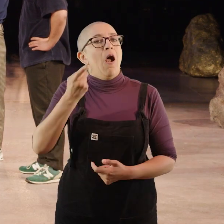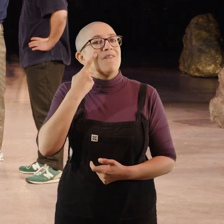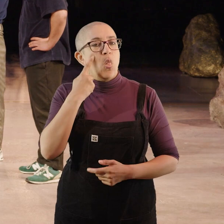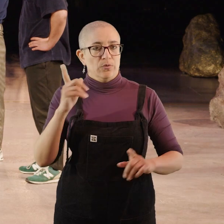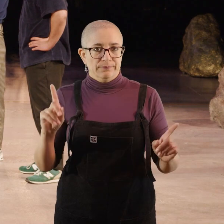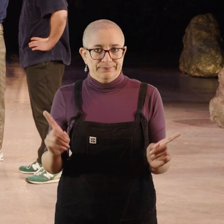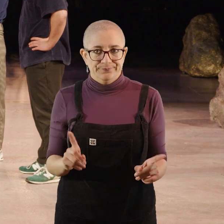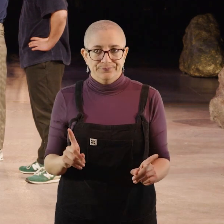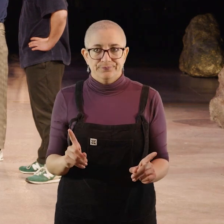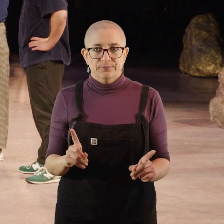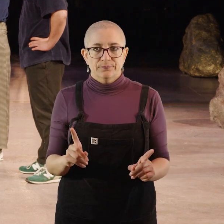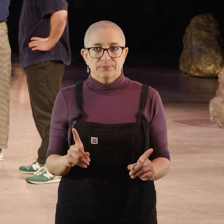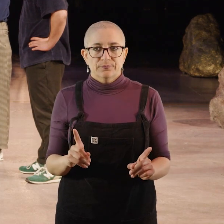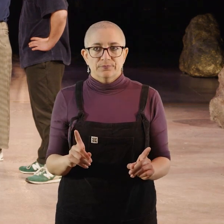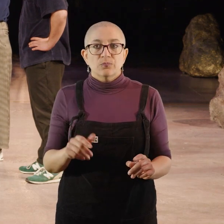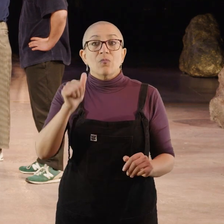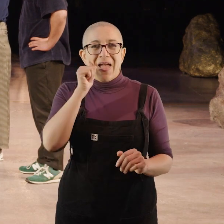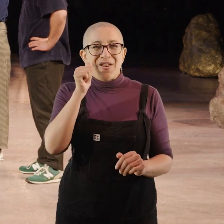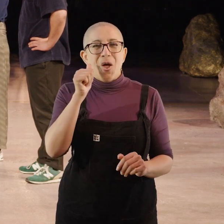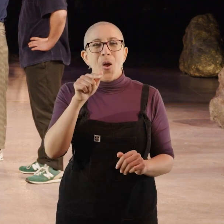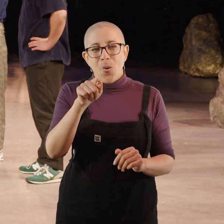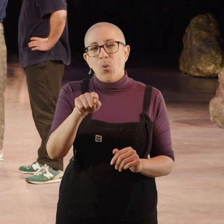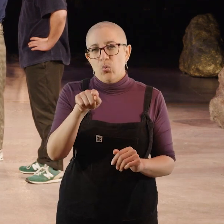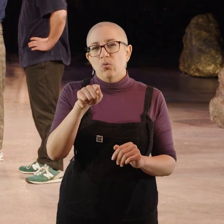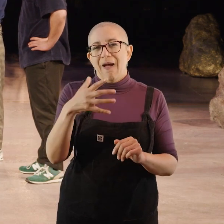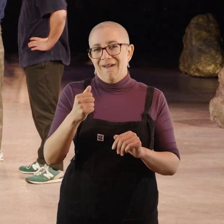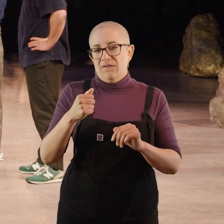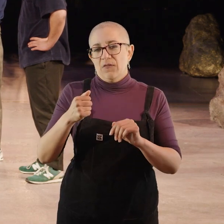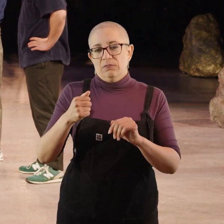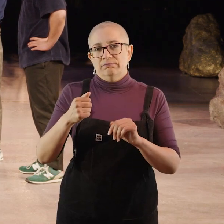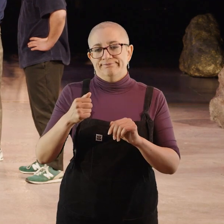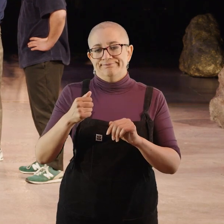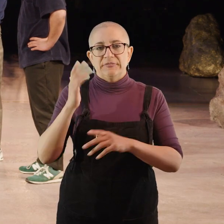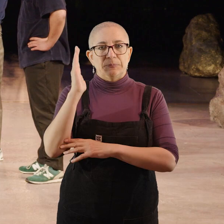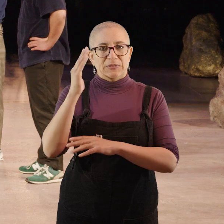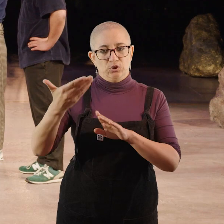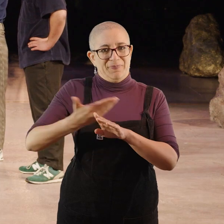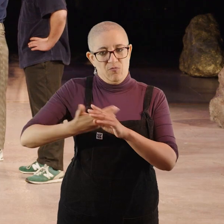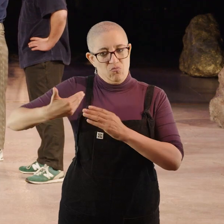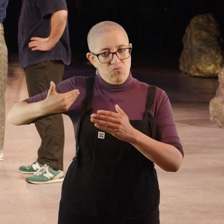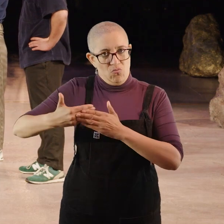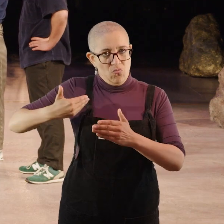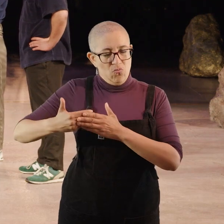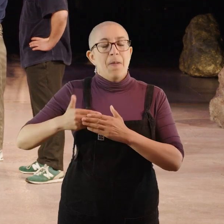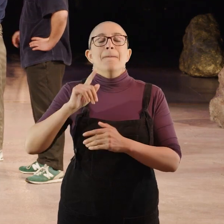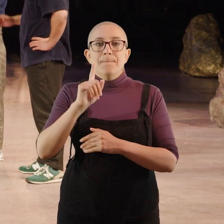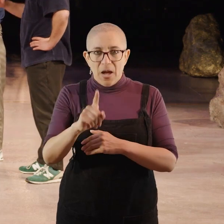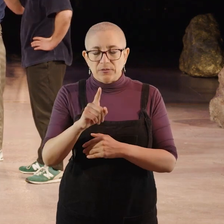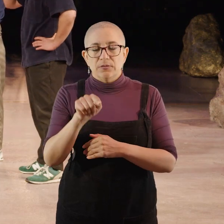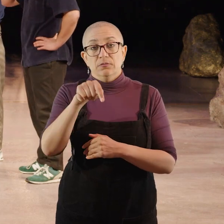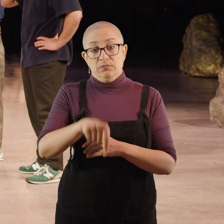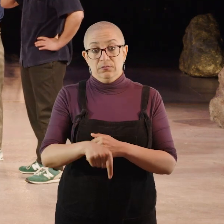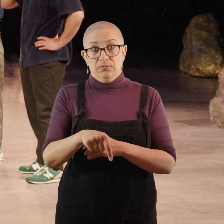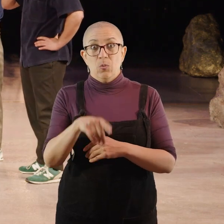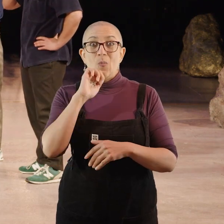I know there's that you come in and you have a moment on your own, but we're going to go from I've done the deed, from that part of the text. And we're going to think